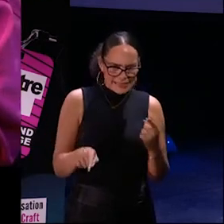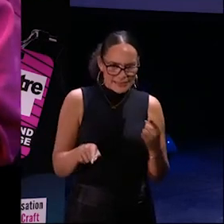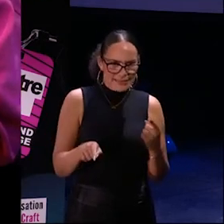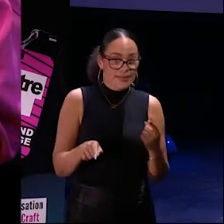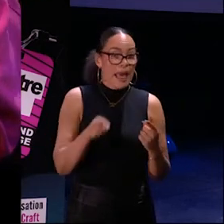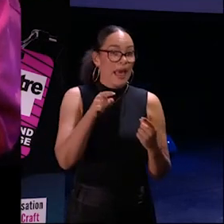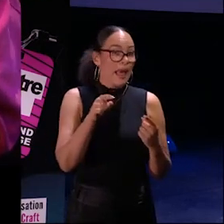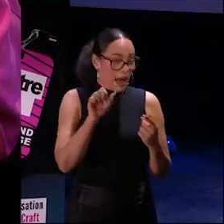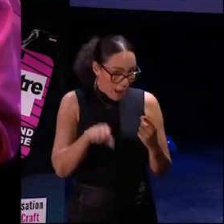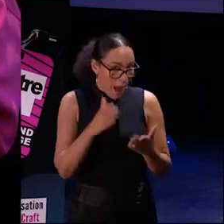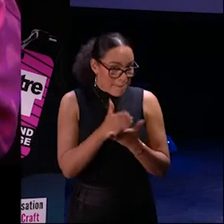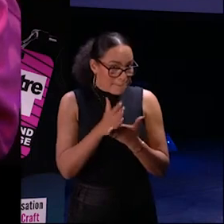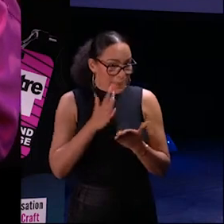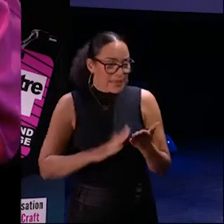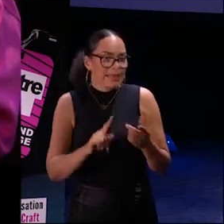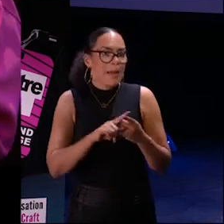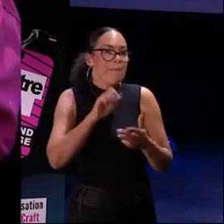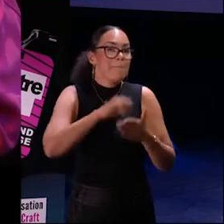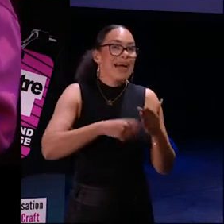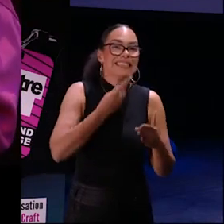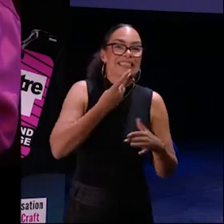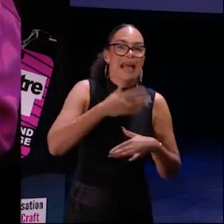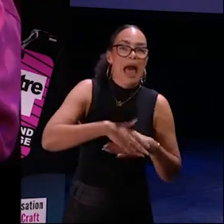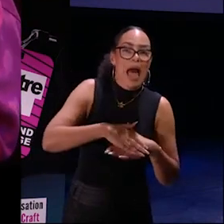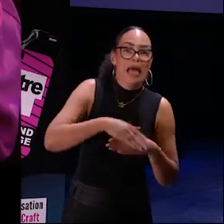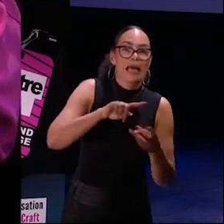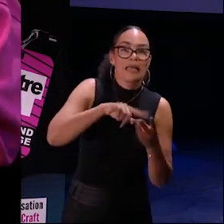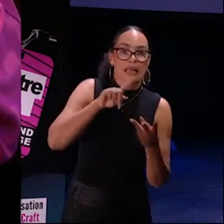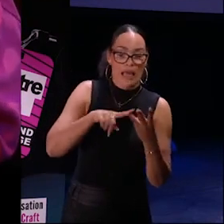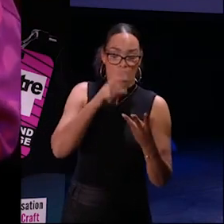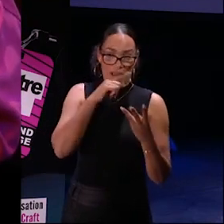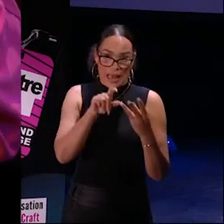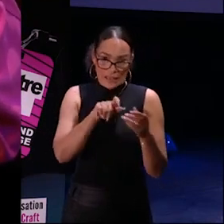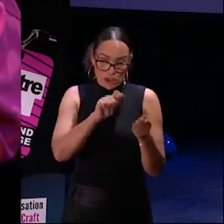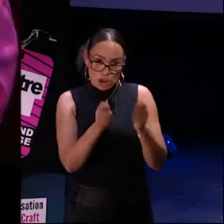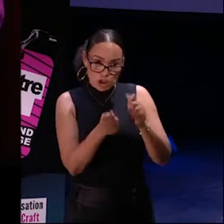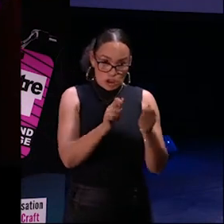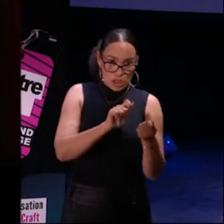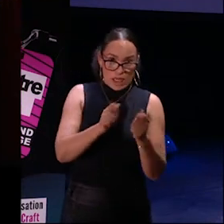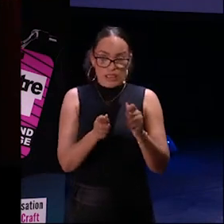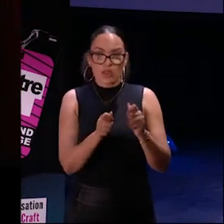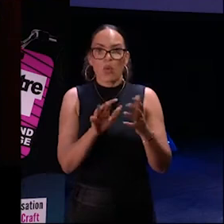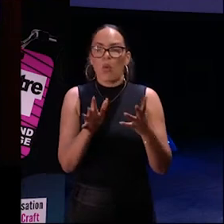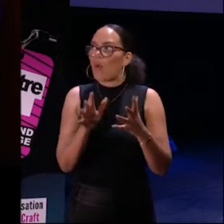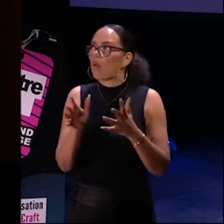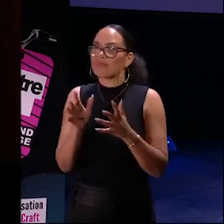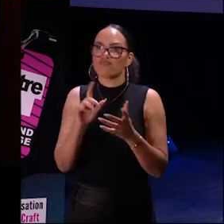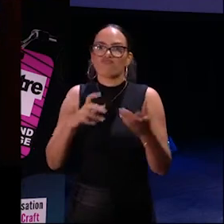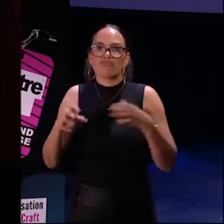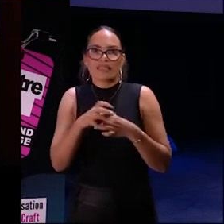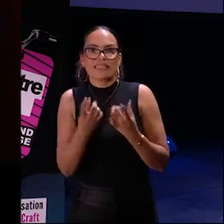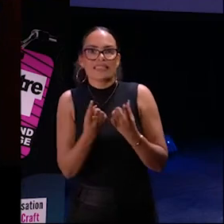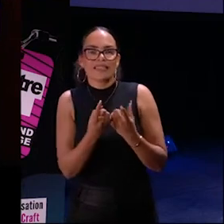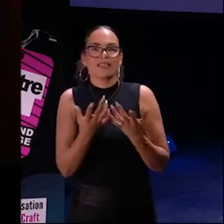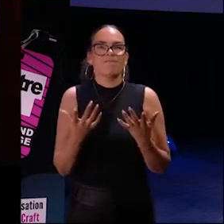get it secondhand? If we don't, could we change what we need from it in order to be able to get it secondhand? Thinking about how that applies